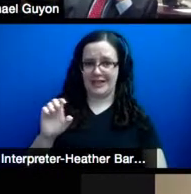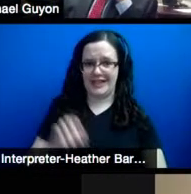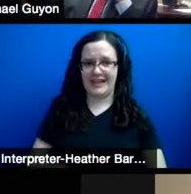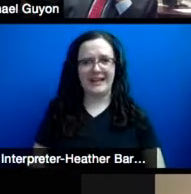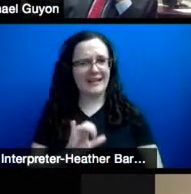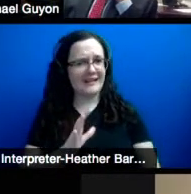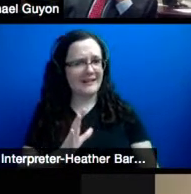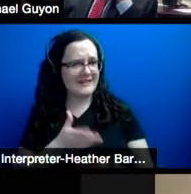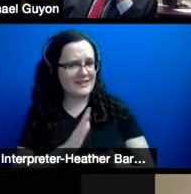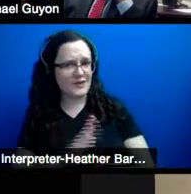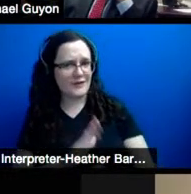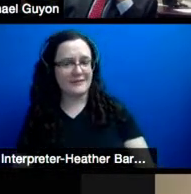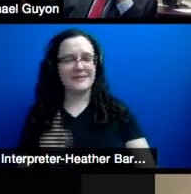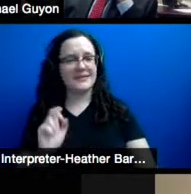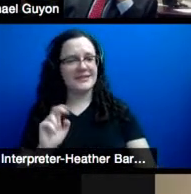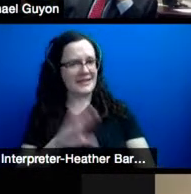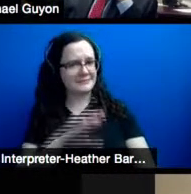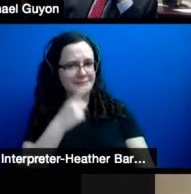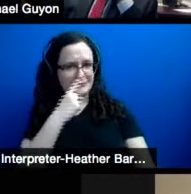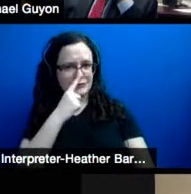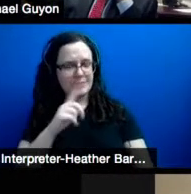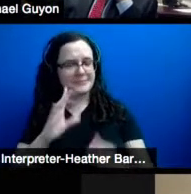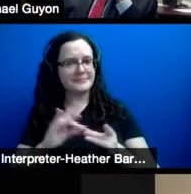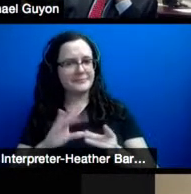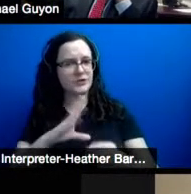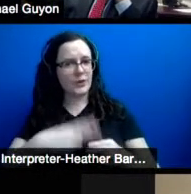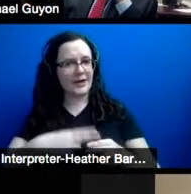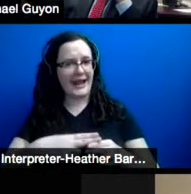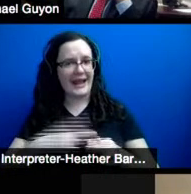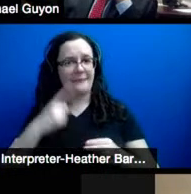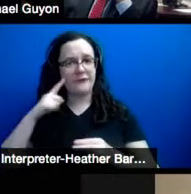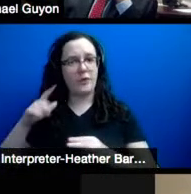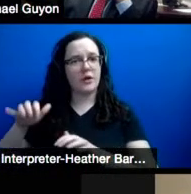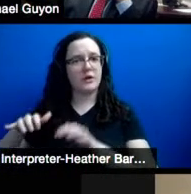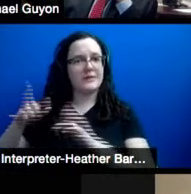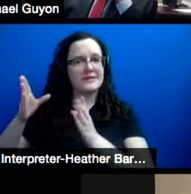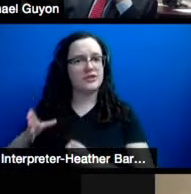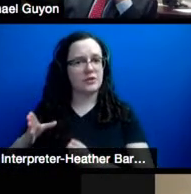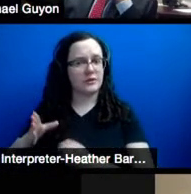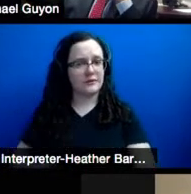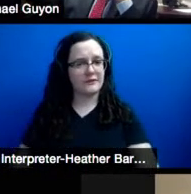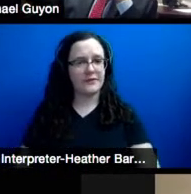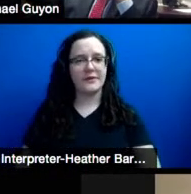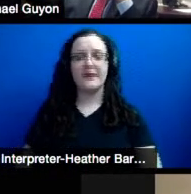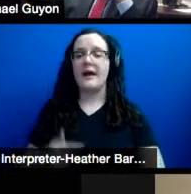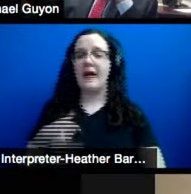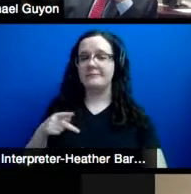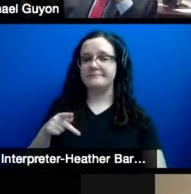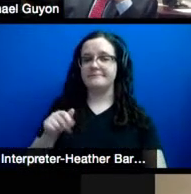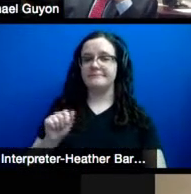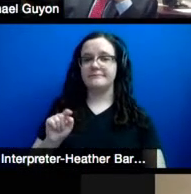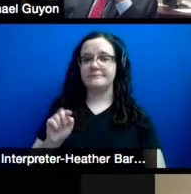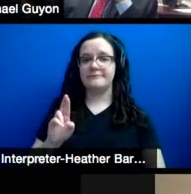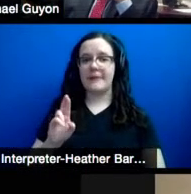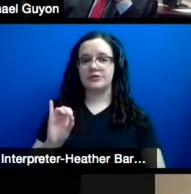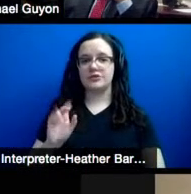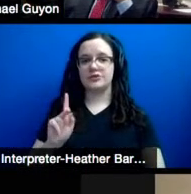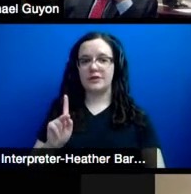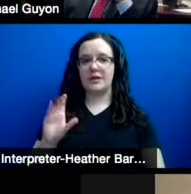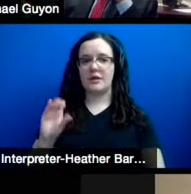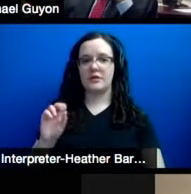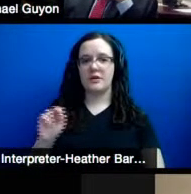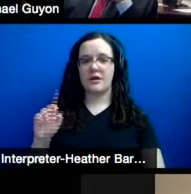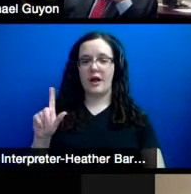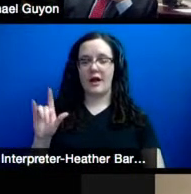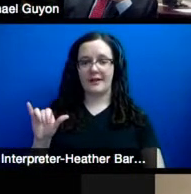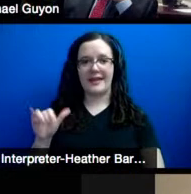question- state your name just so that the stenographer has that, please. I am Patrick Conley. I am an employee